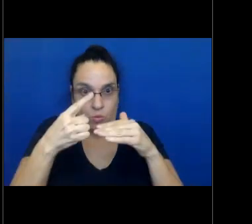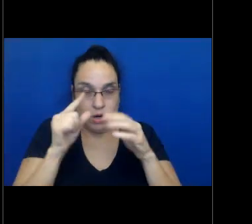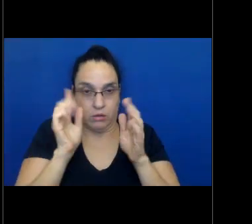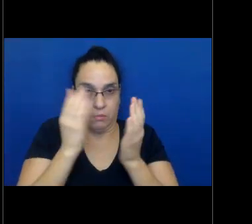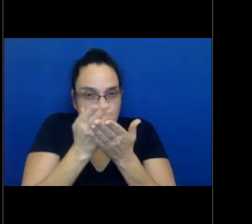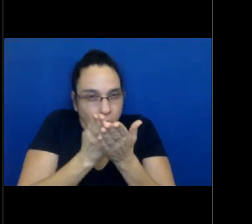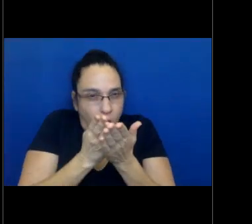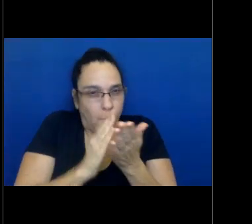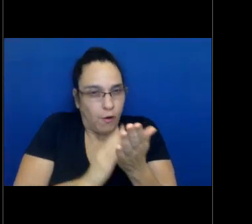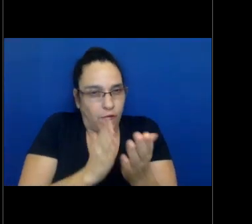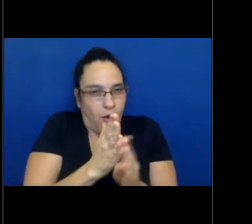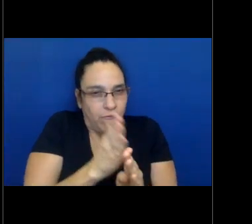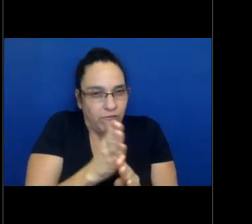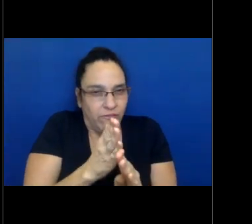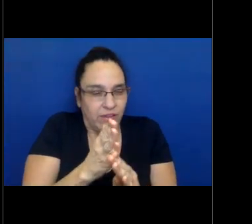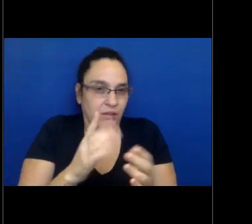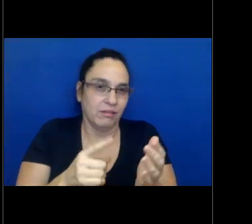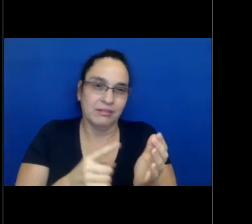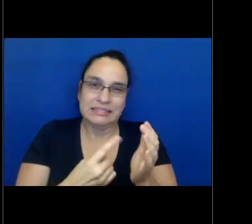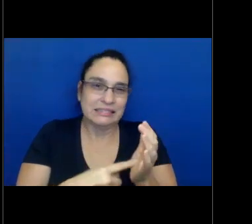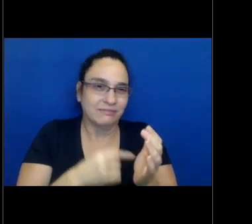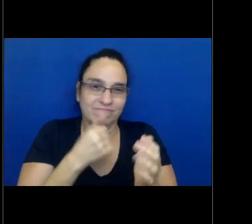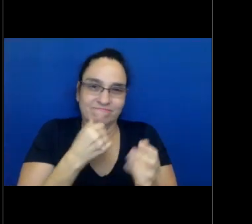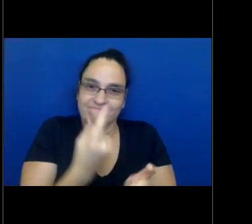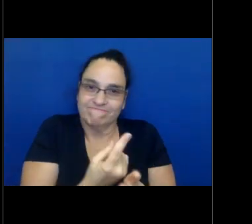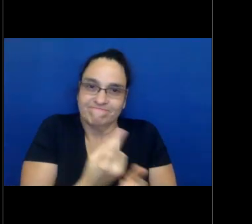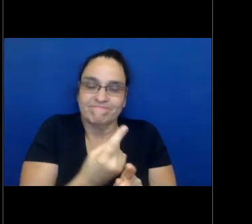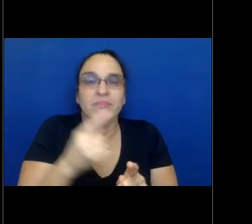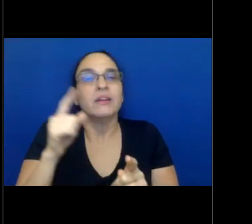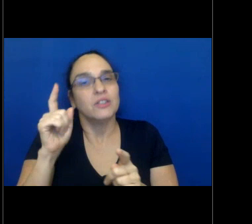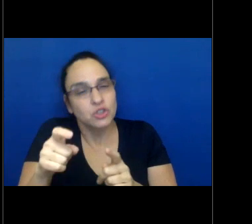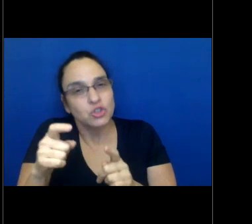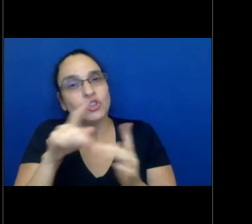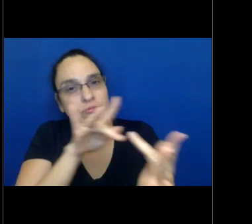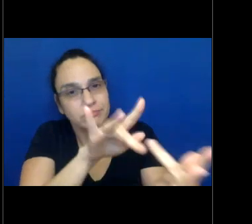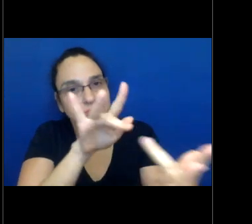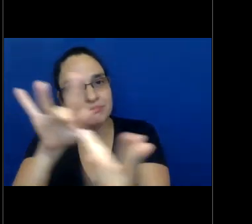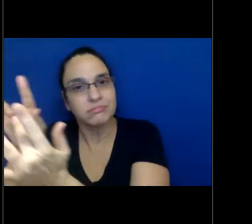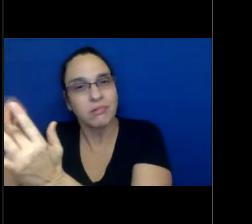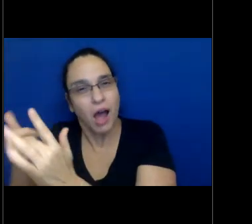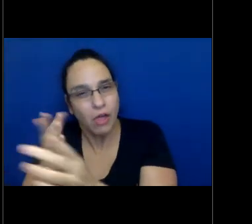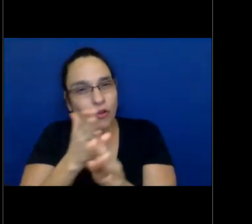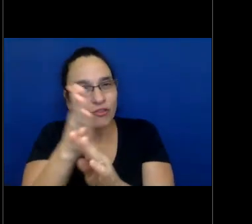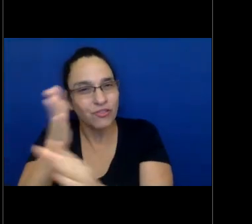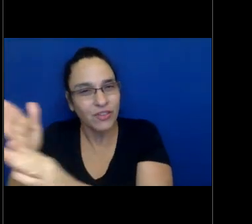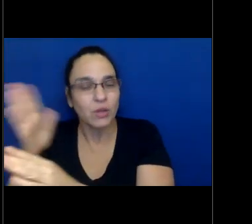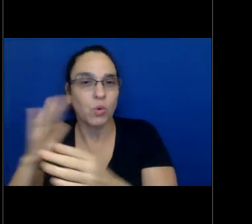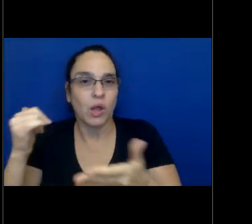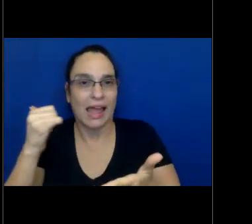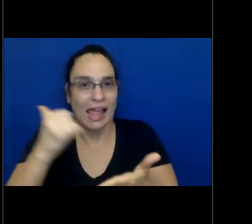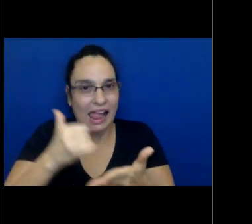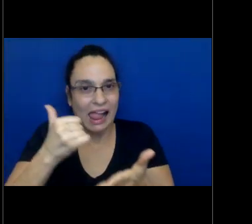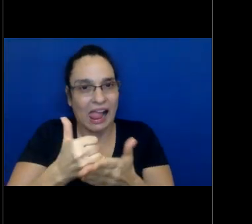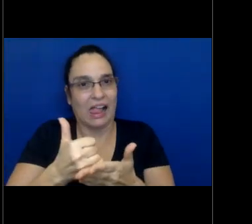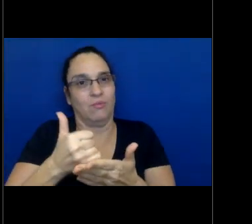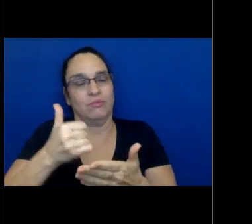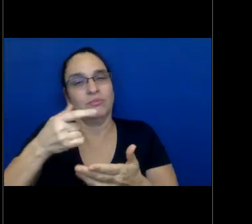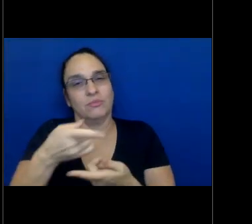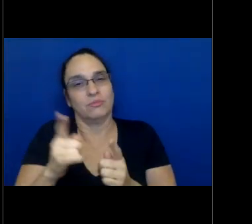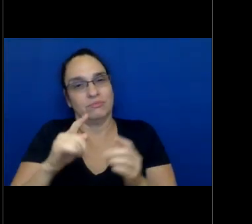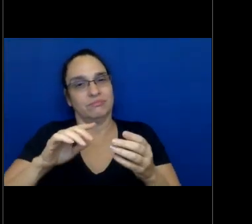people outside of your narrow focus would be incredibly effectively for doing so, not only to improve your work,